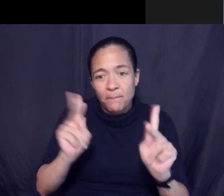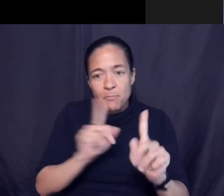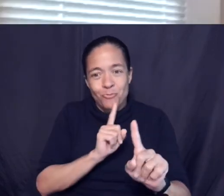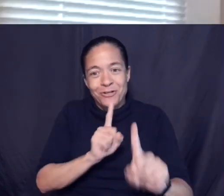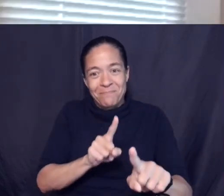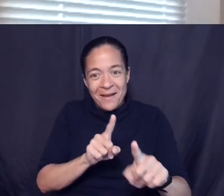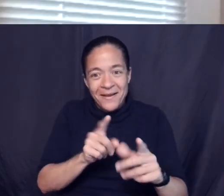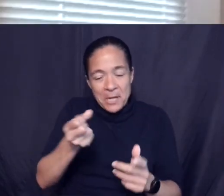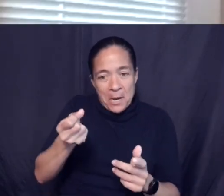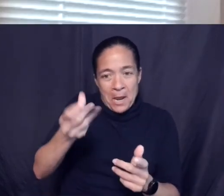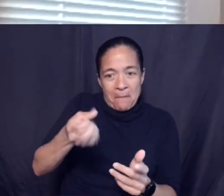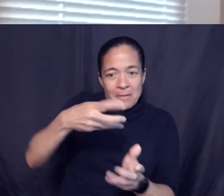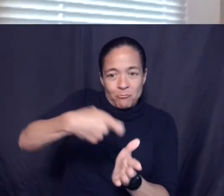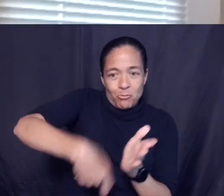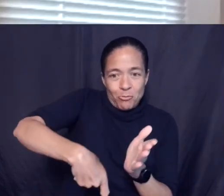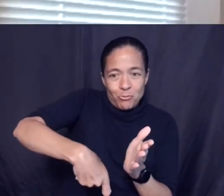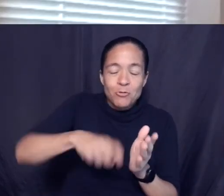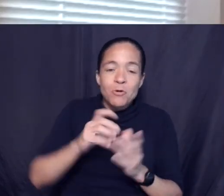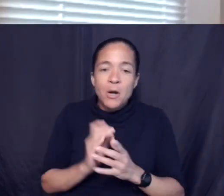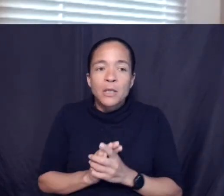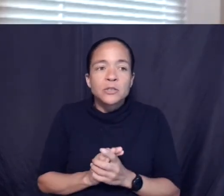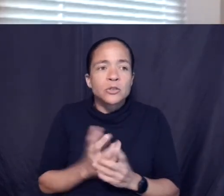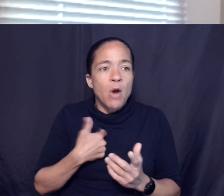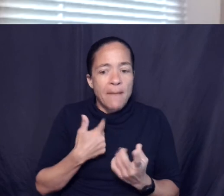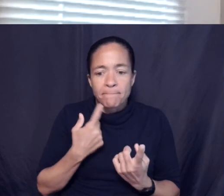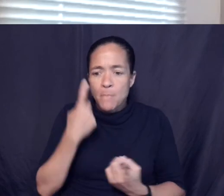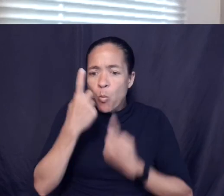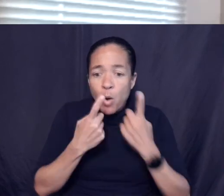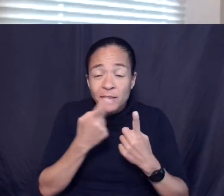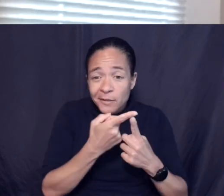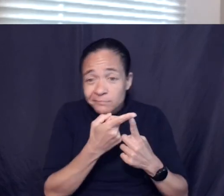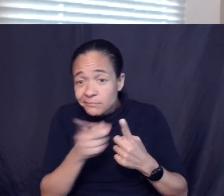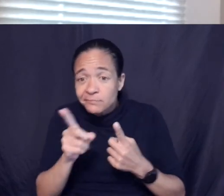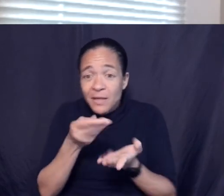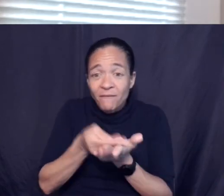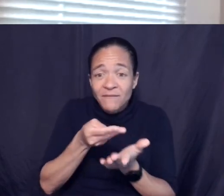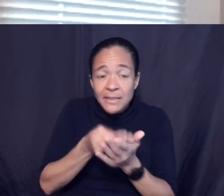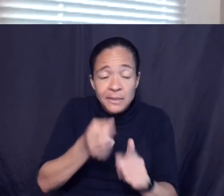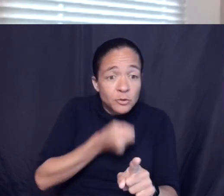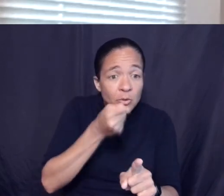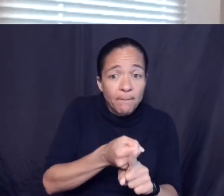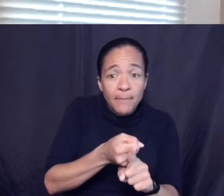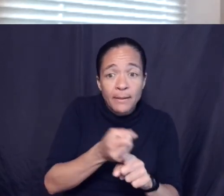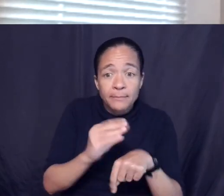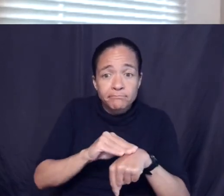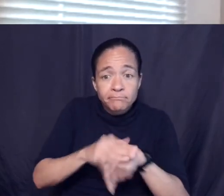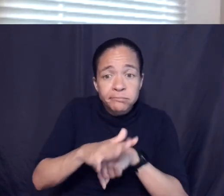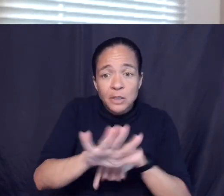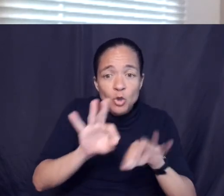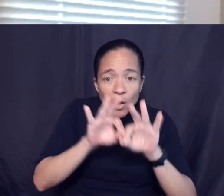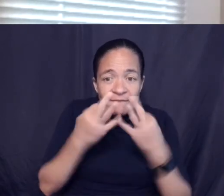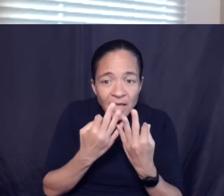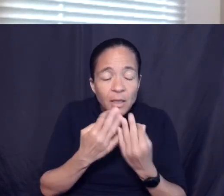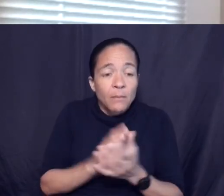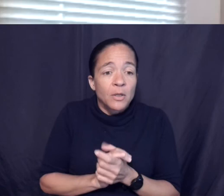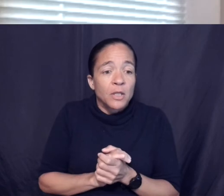it. And so I'm wondering if people can talk a little bit about the financial impact that this has maybe had on your family,